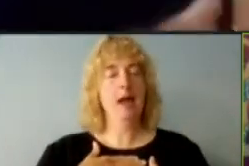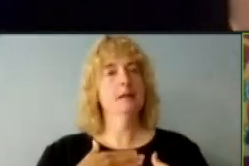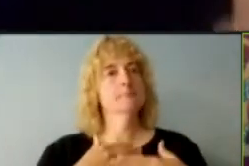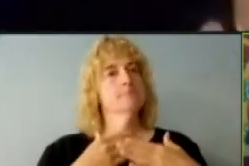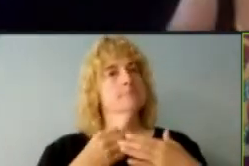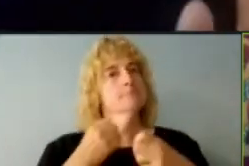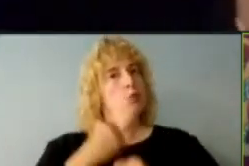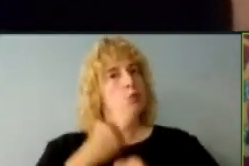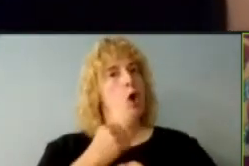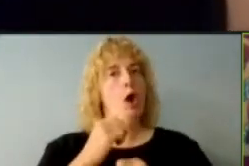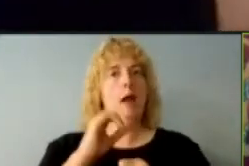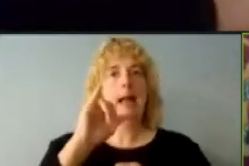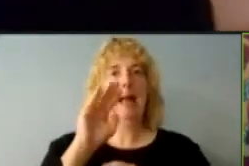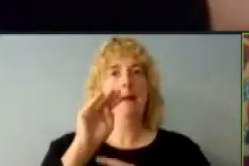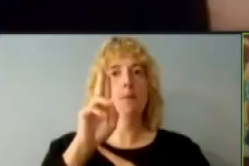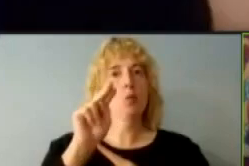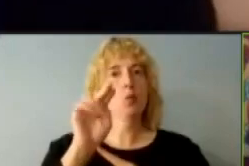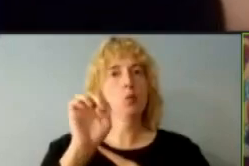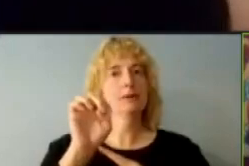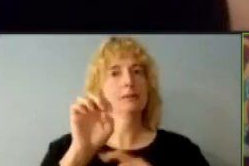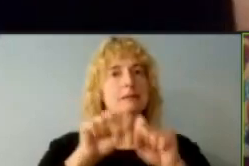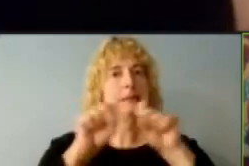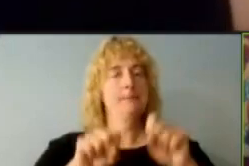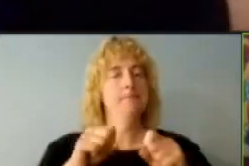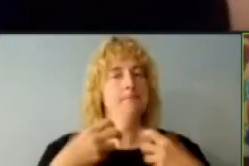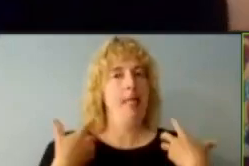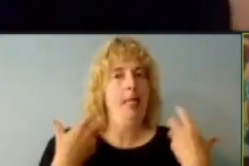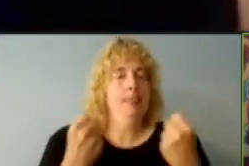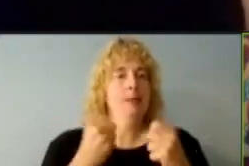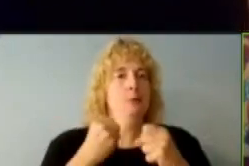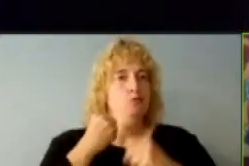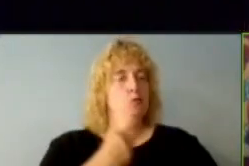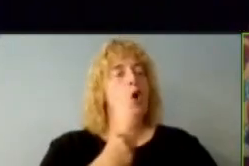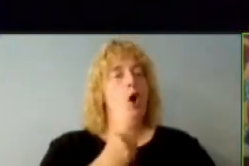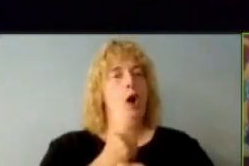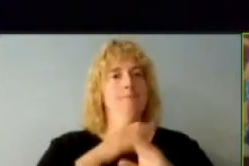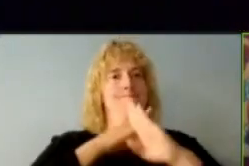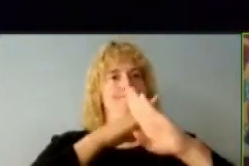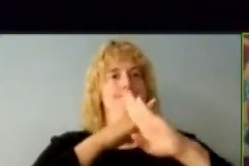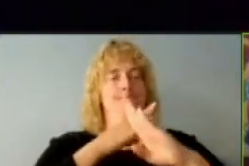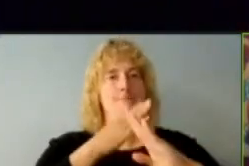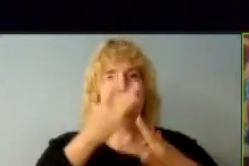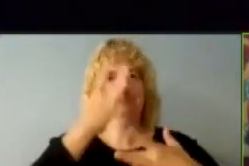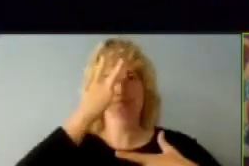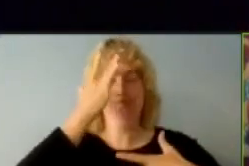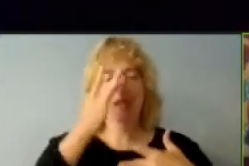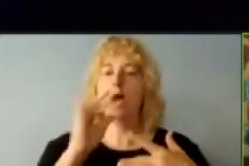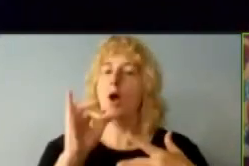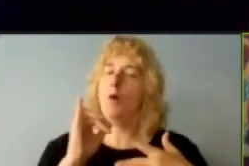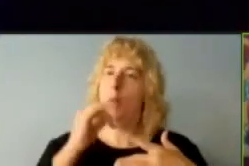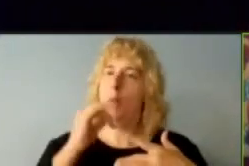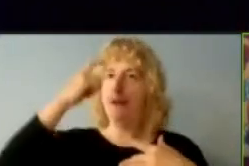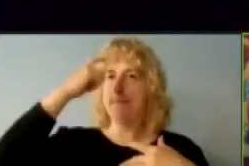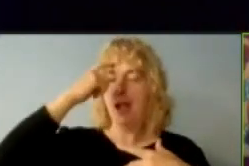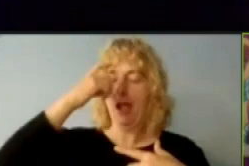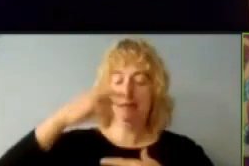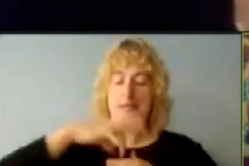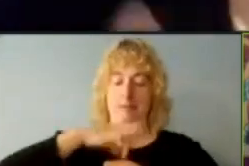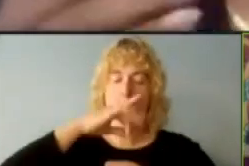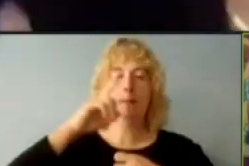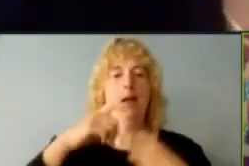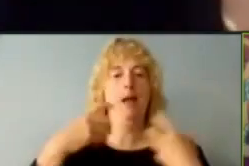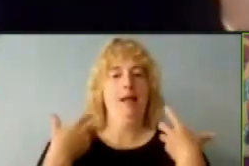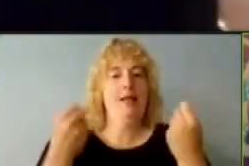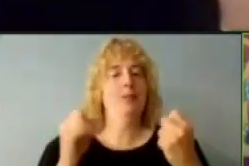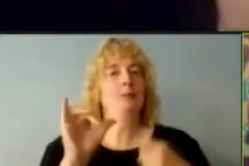and our spirit. So thank you so much for doing that. And welcome back, all of you who are returning for